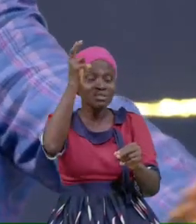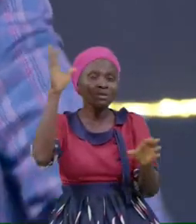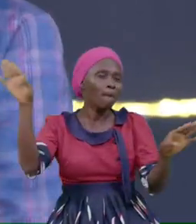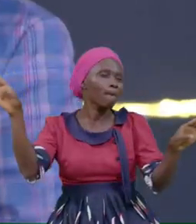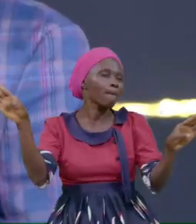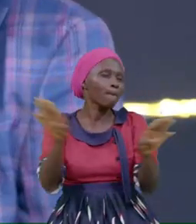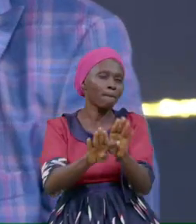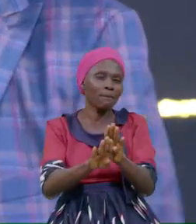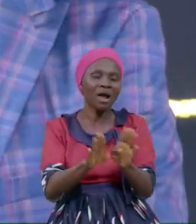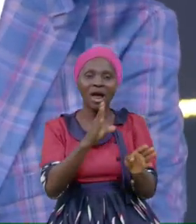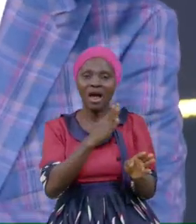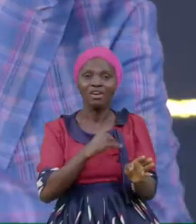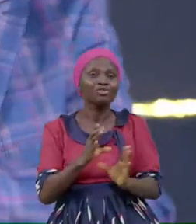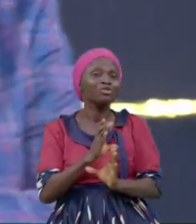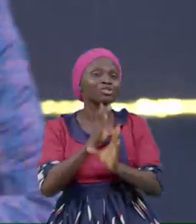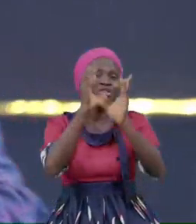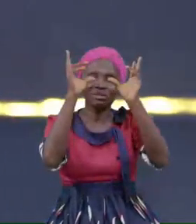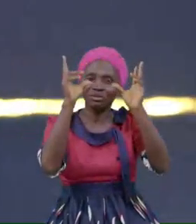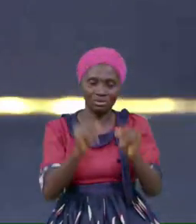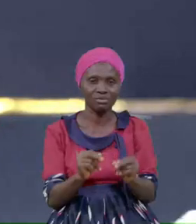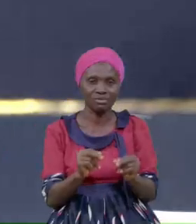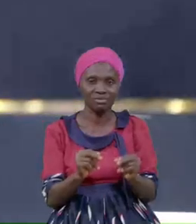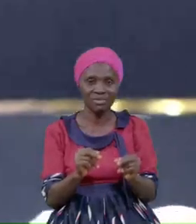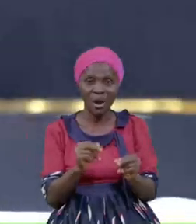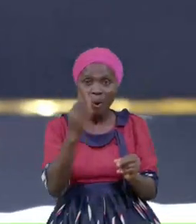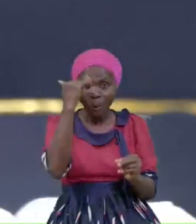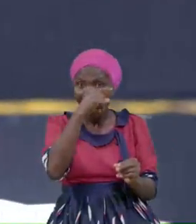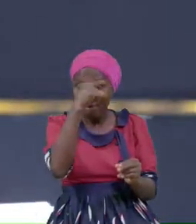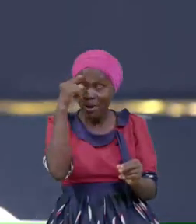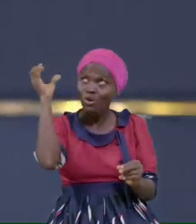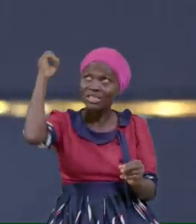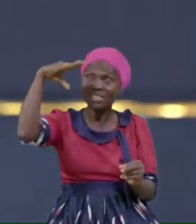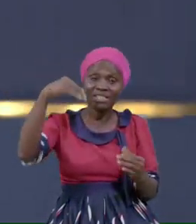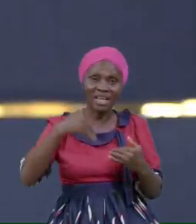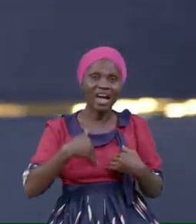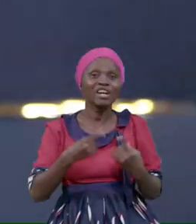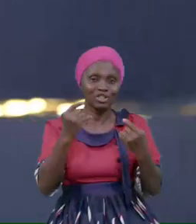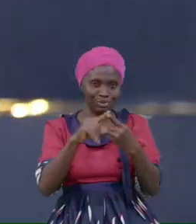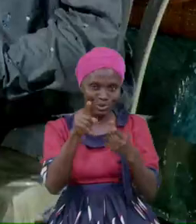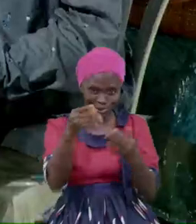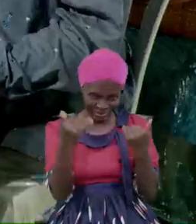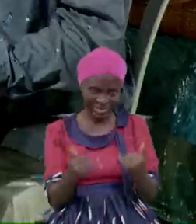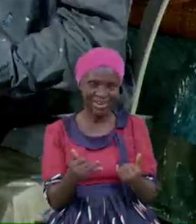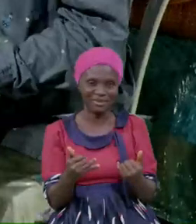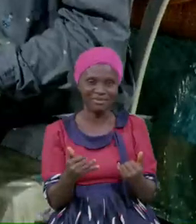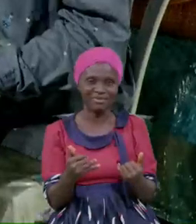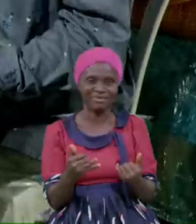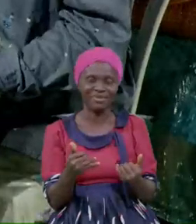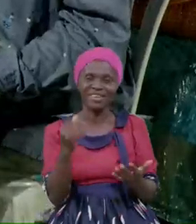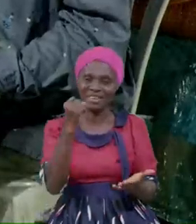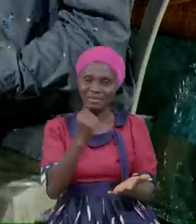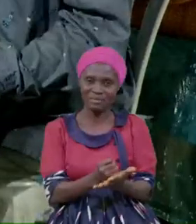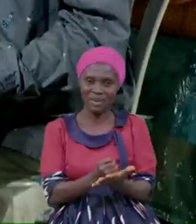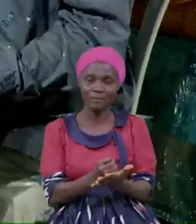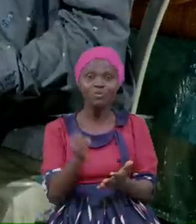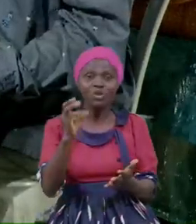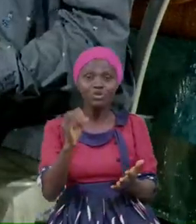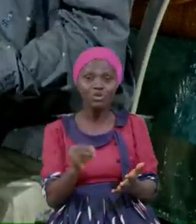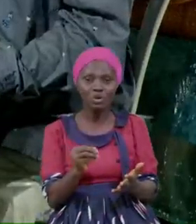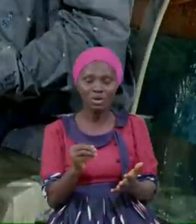but now grace has come. I said grace has come. And so godliness knocks at